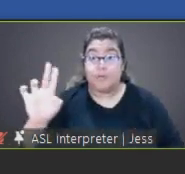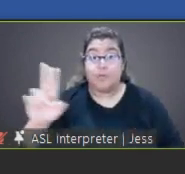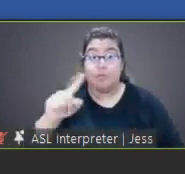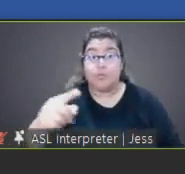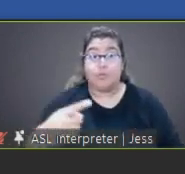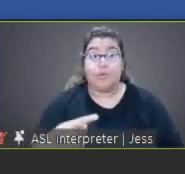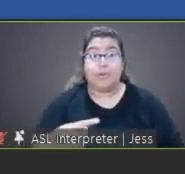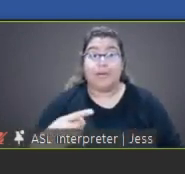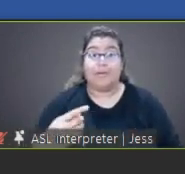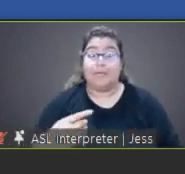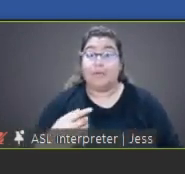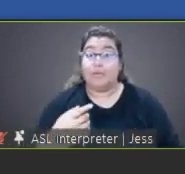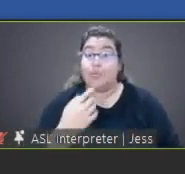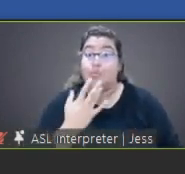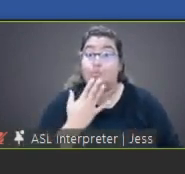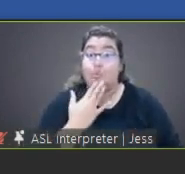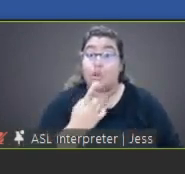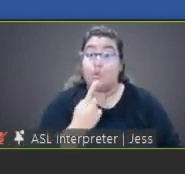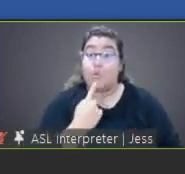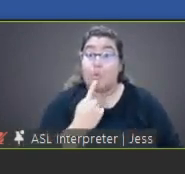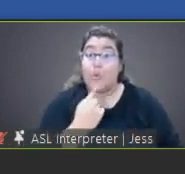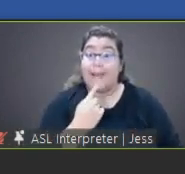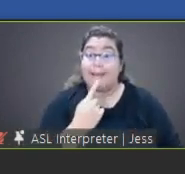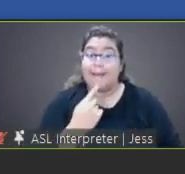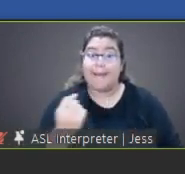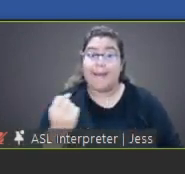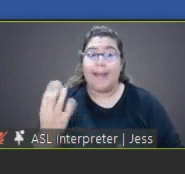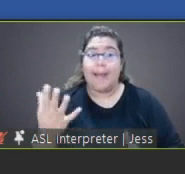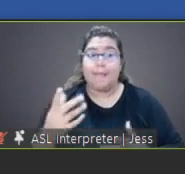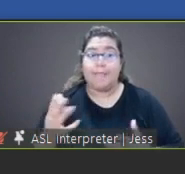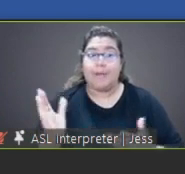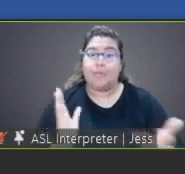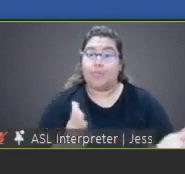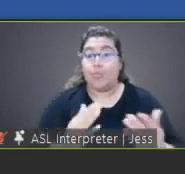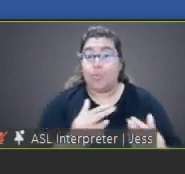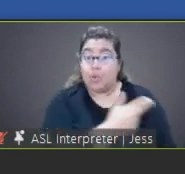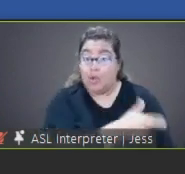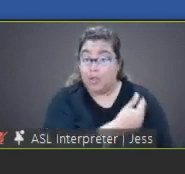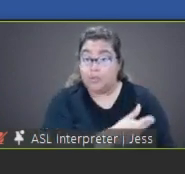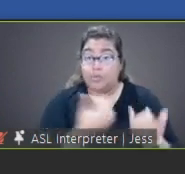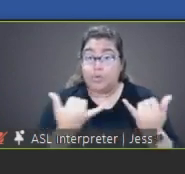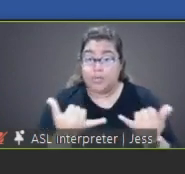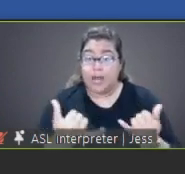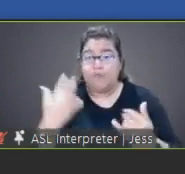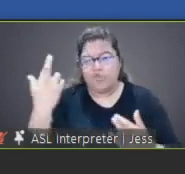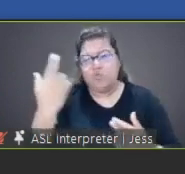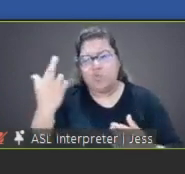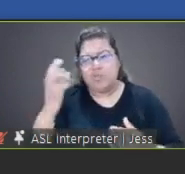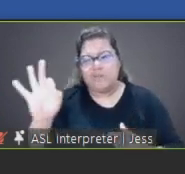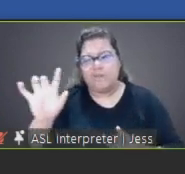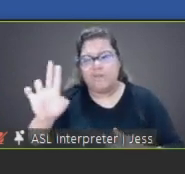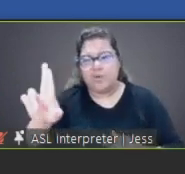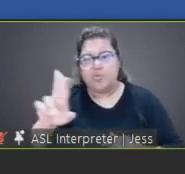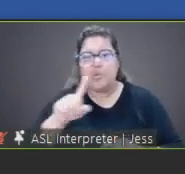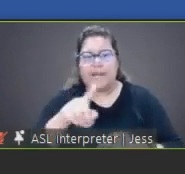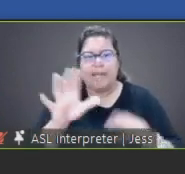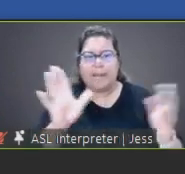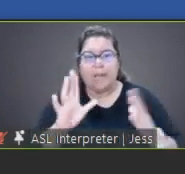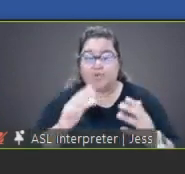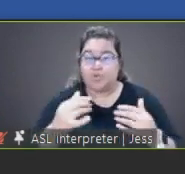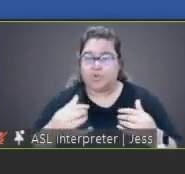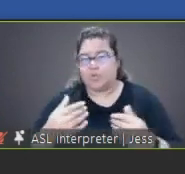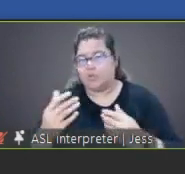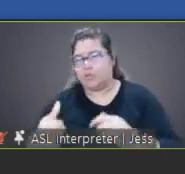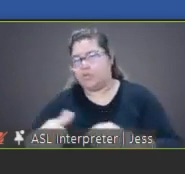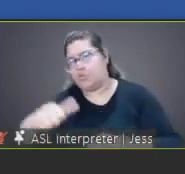our influenza-associated hospitalizations in the state and comparing that data for this season to previous seasons. So if you look at that